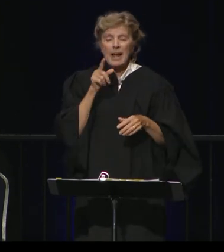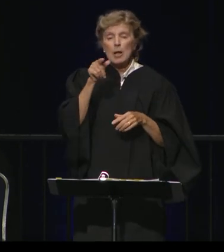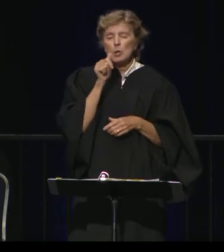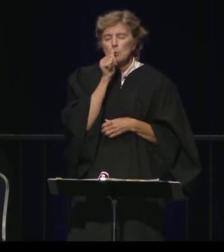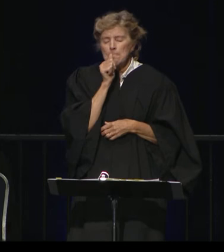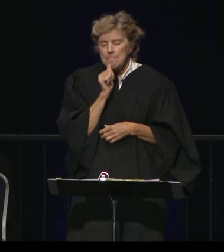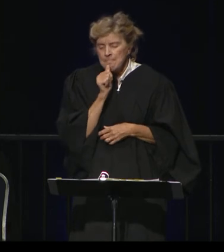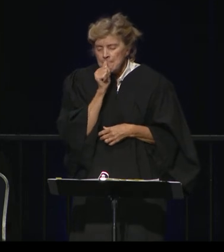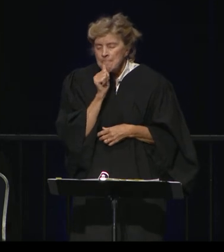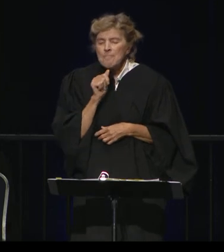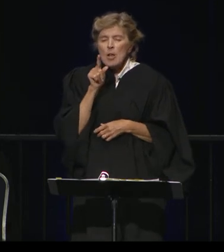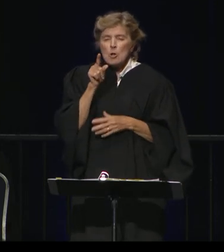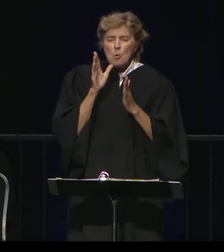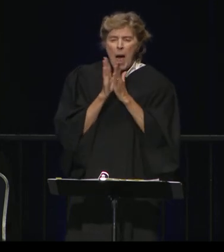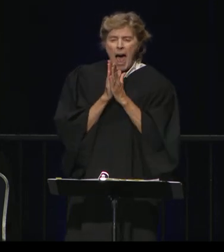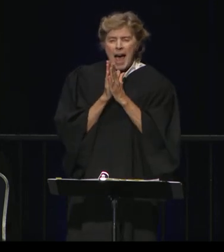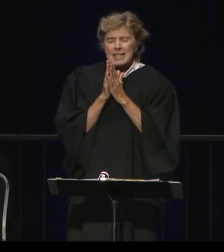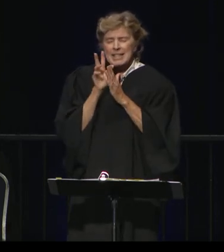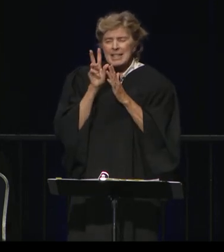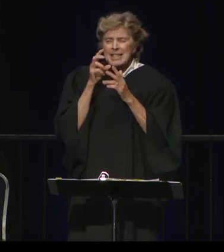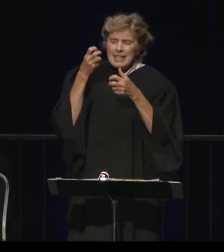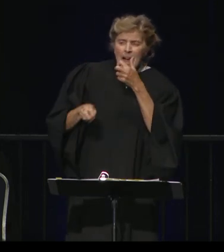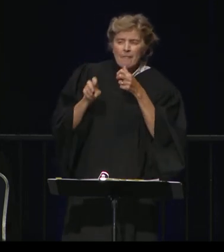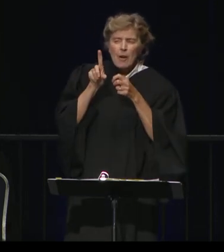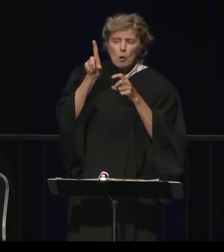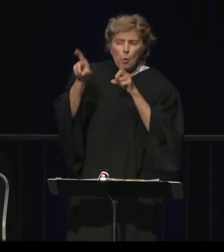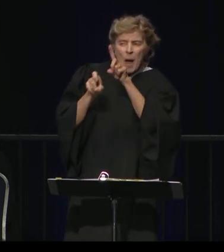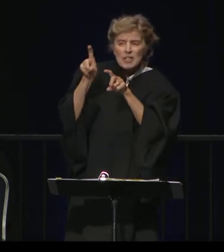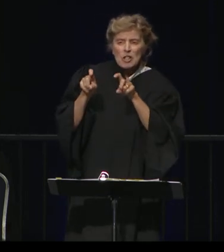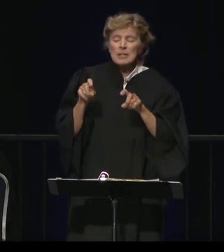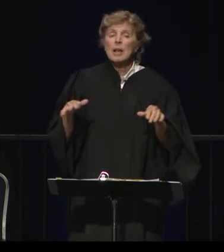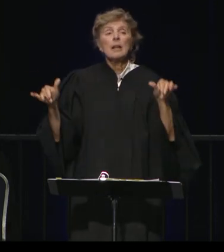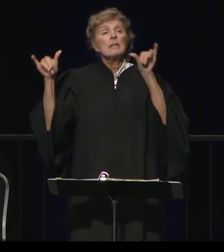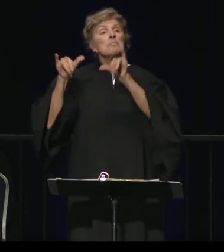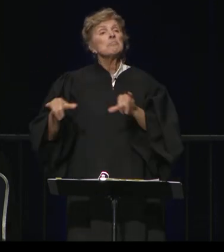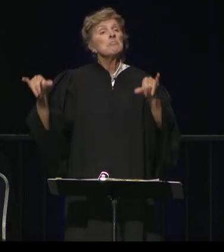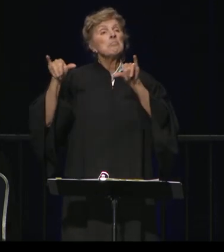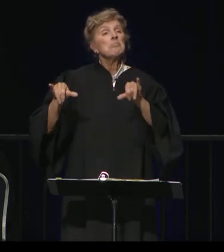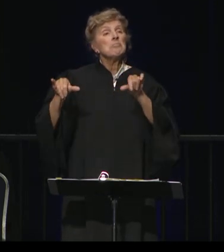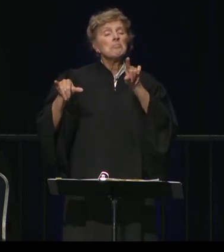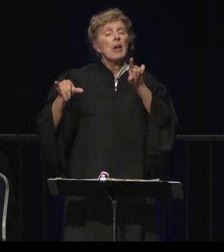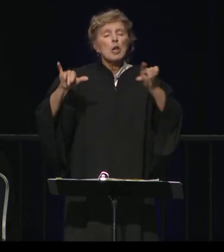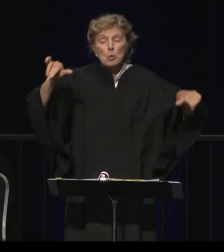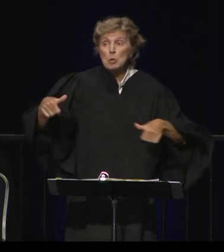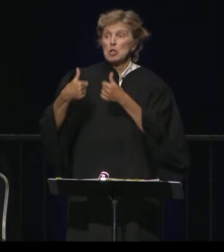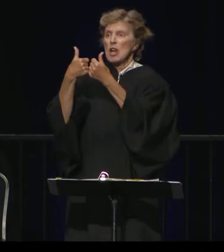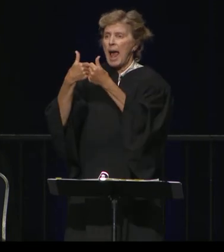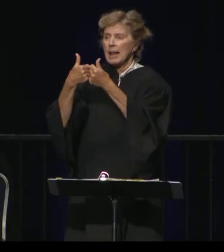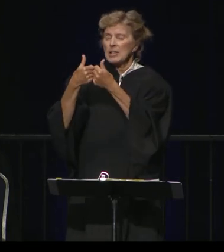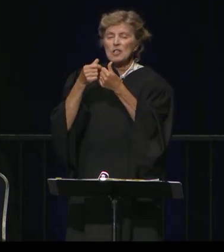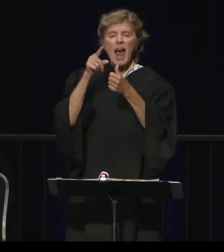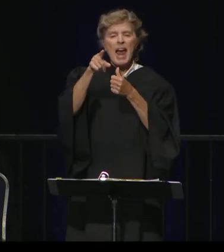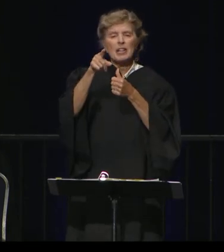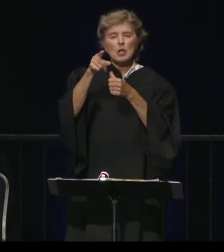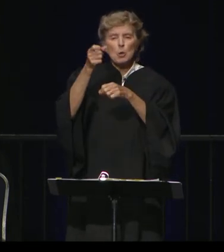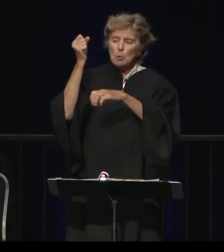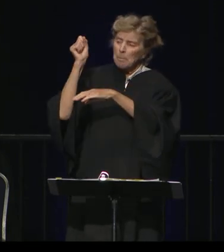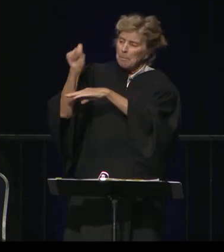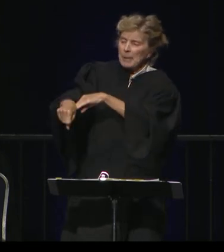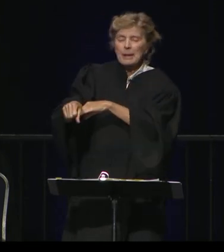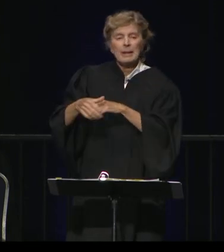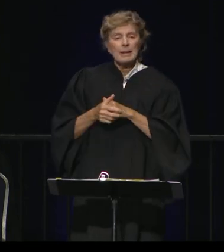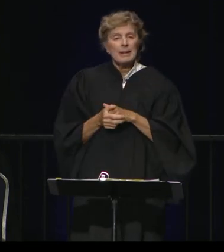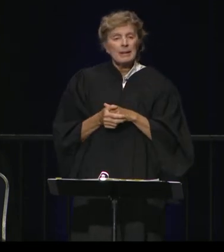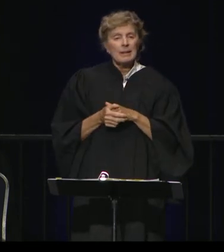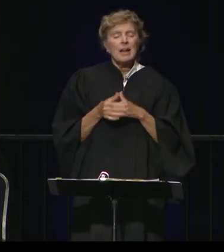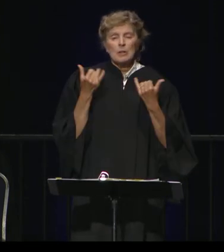asked tough questions, you challenged the status quo, and you triumphed. For all of these reasons, this is a day